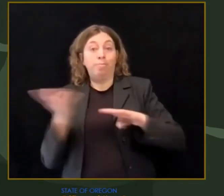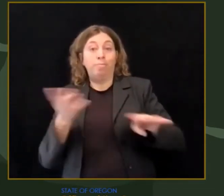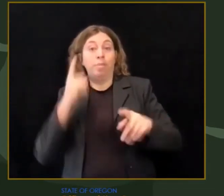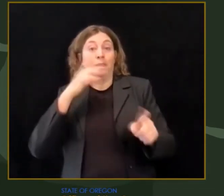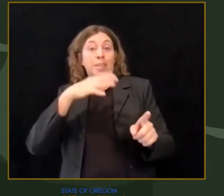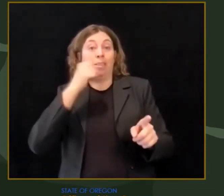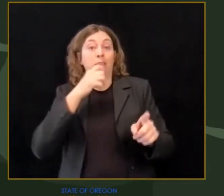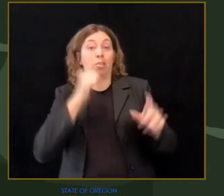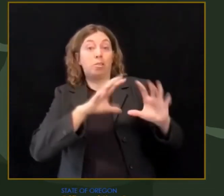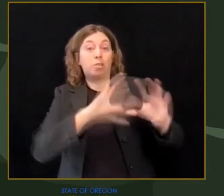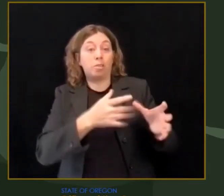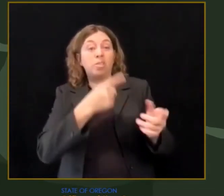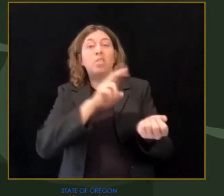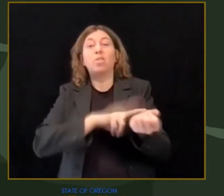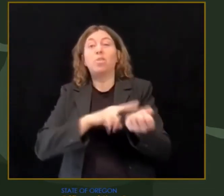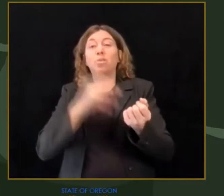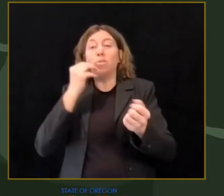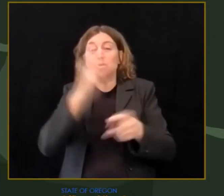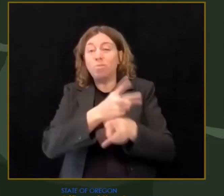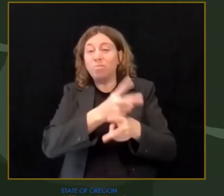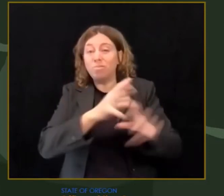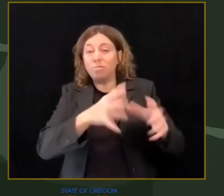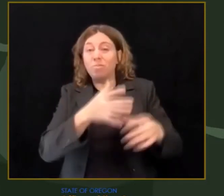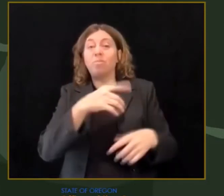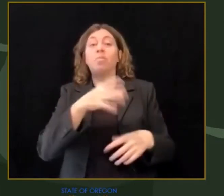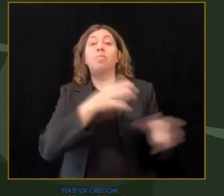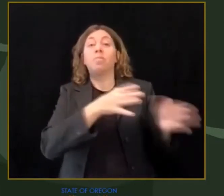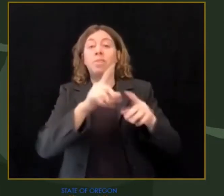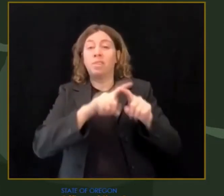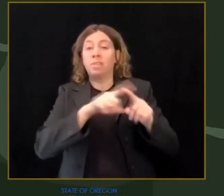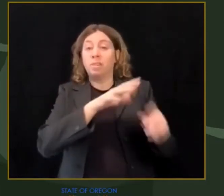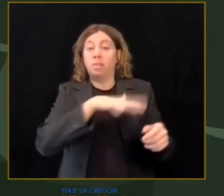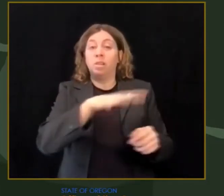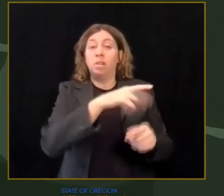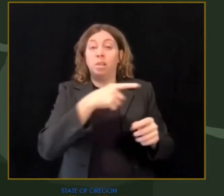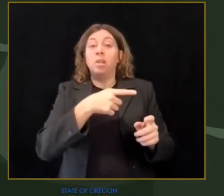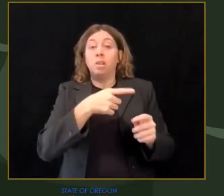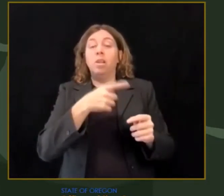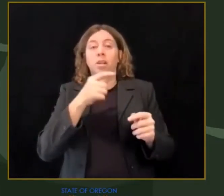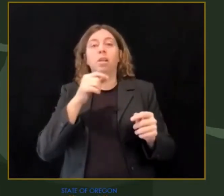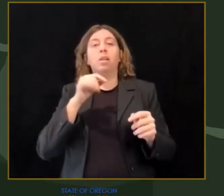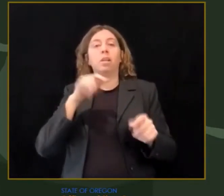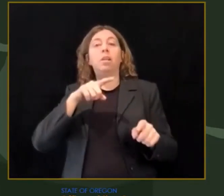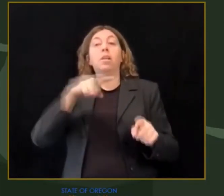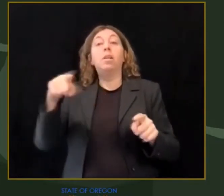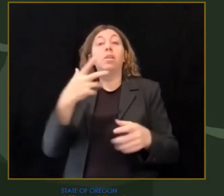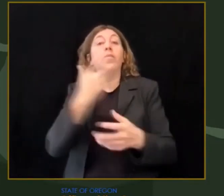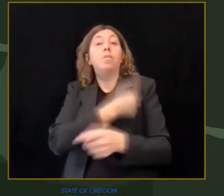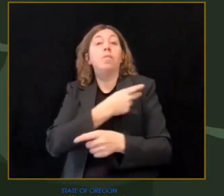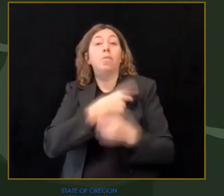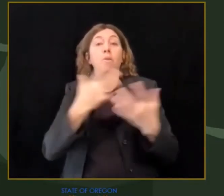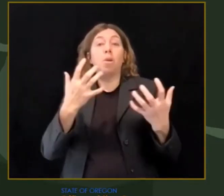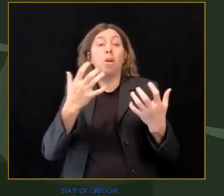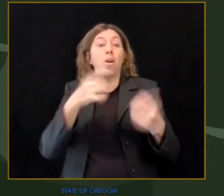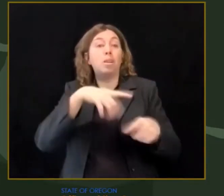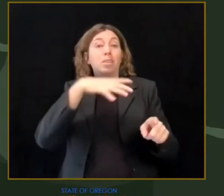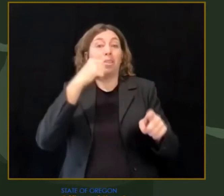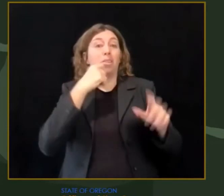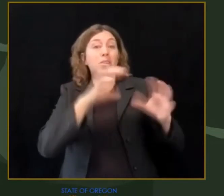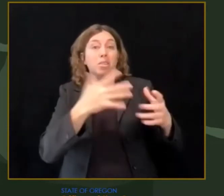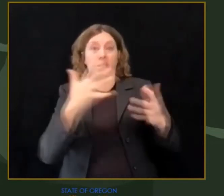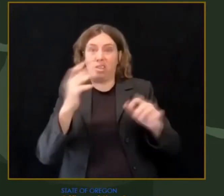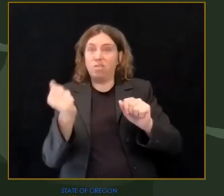vaccine. I first made the commitment at the end of last year to vaccinate Oregon's educators and